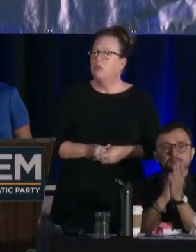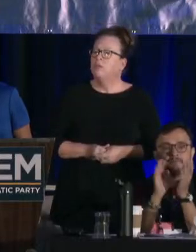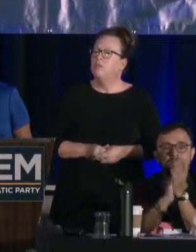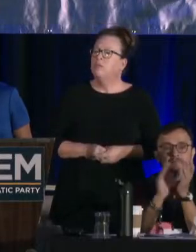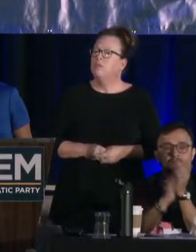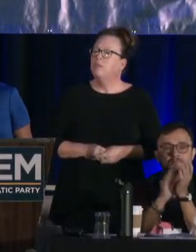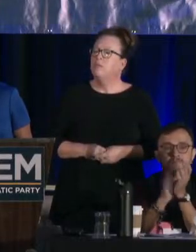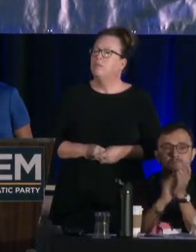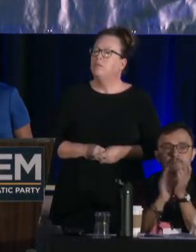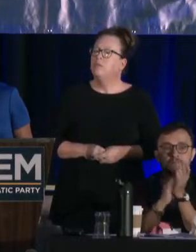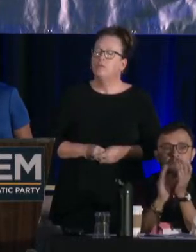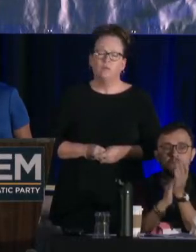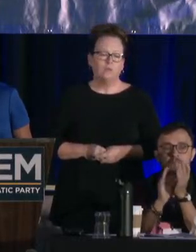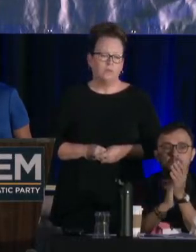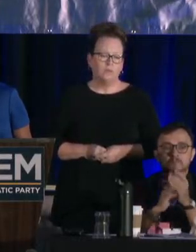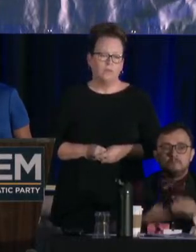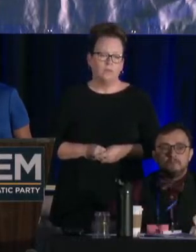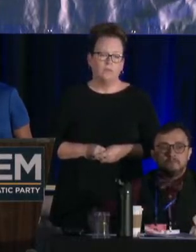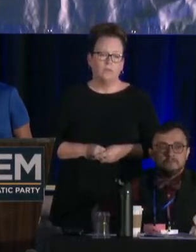when we